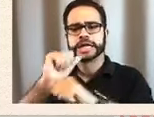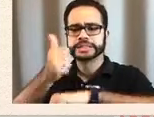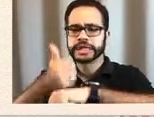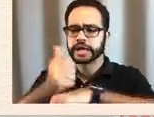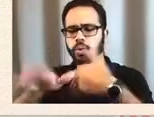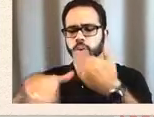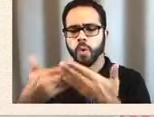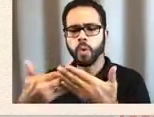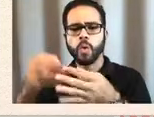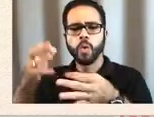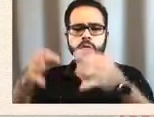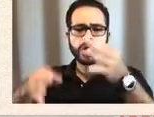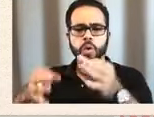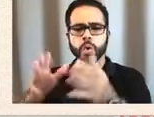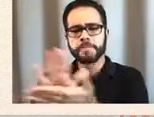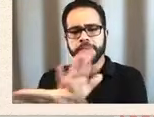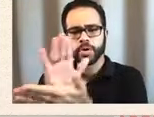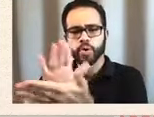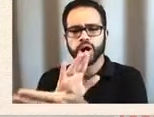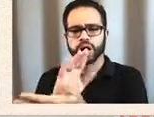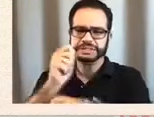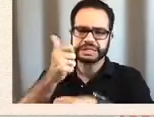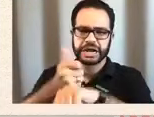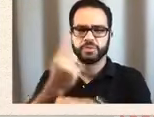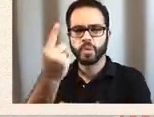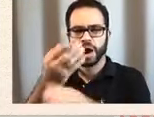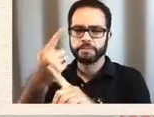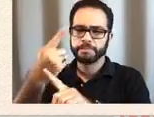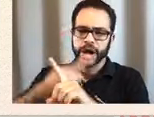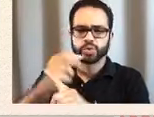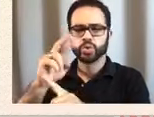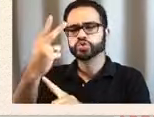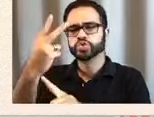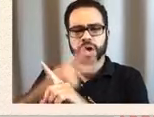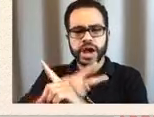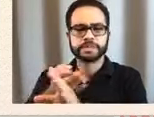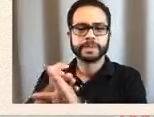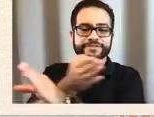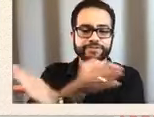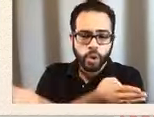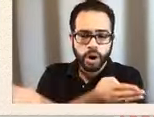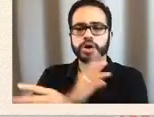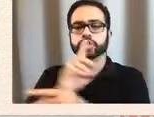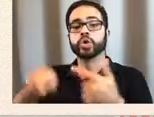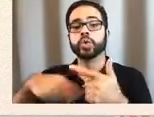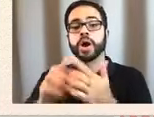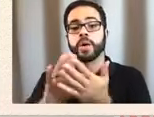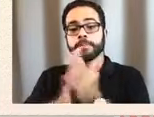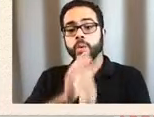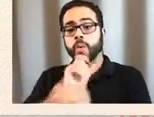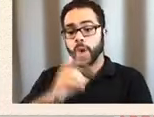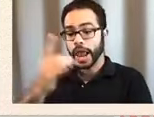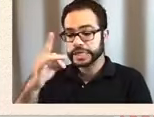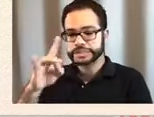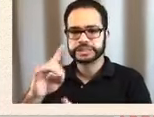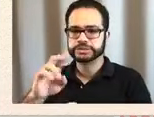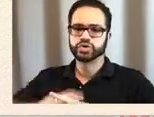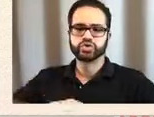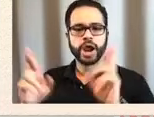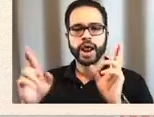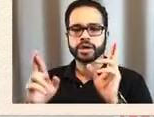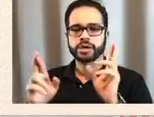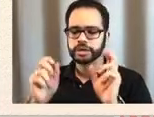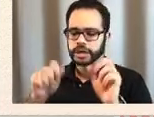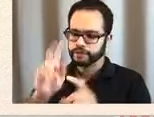two before the 18th birthday. That way we have it ready to go and we can file on or as close to the